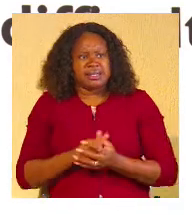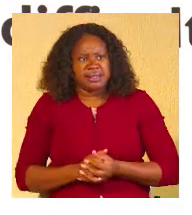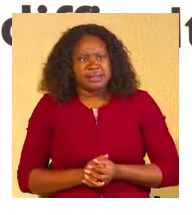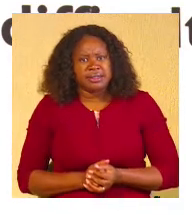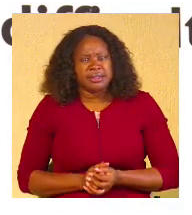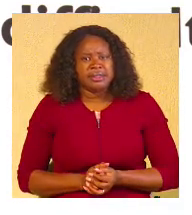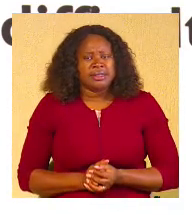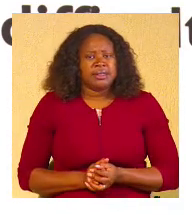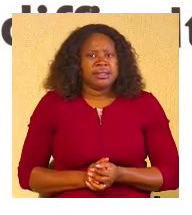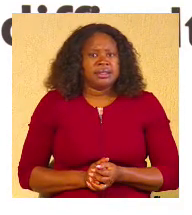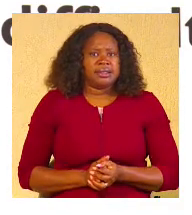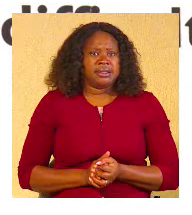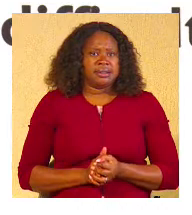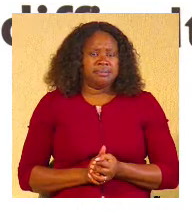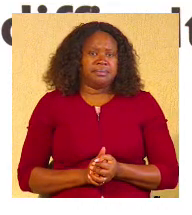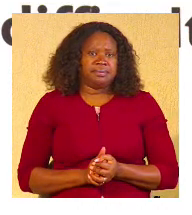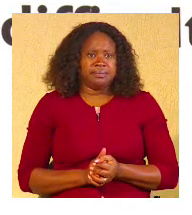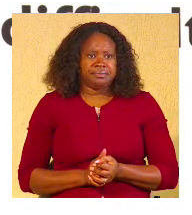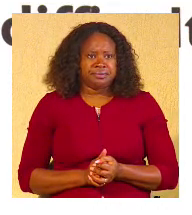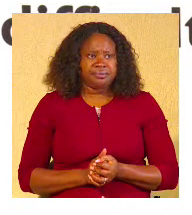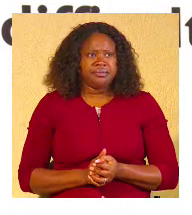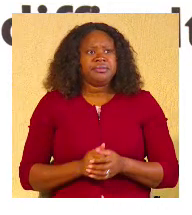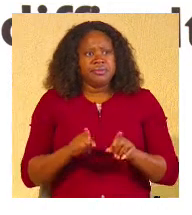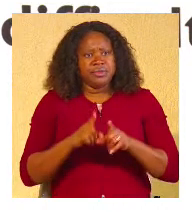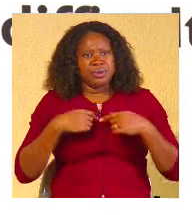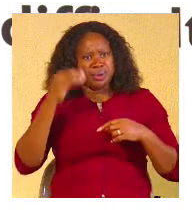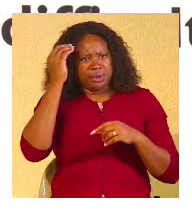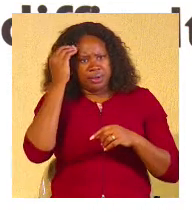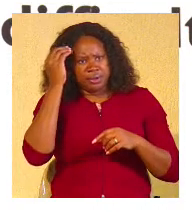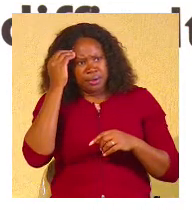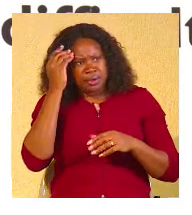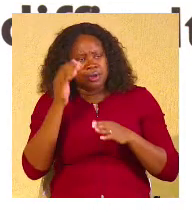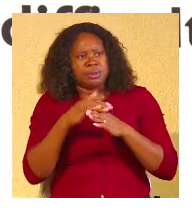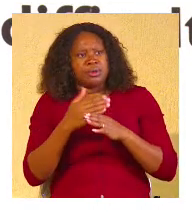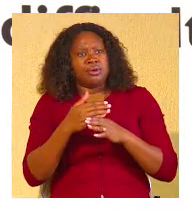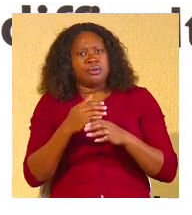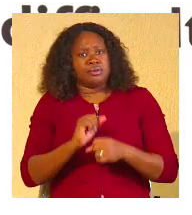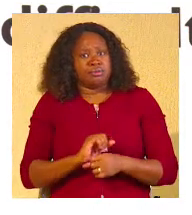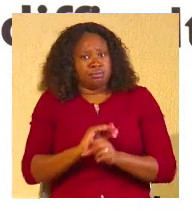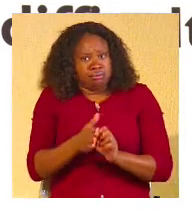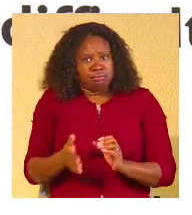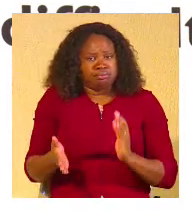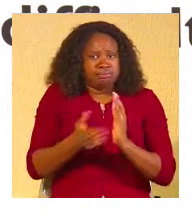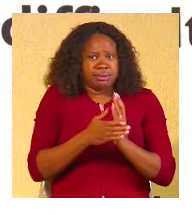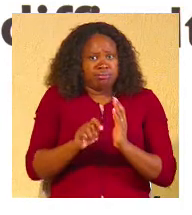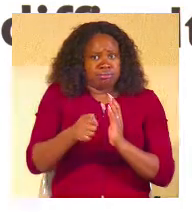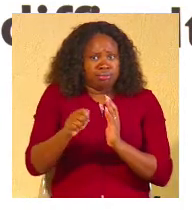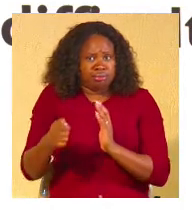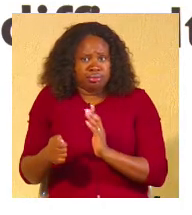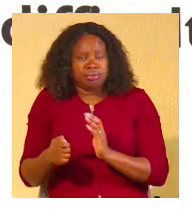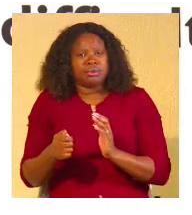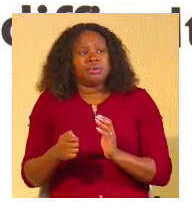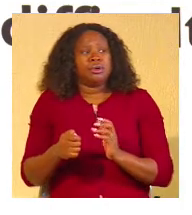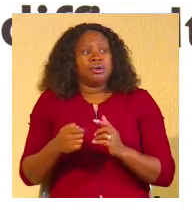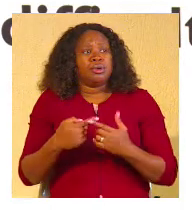centers. And as we all are aware that due to the state of emergency that was declared by His Excellency,